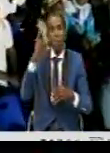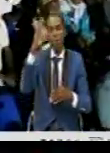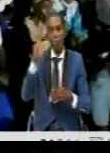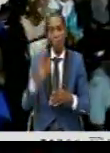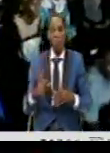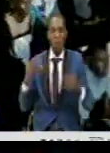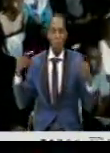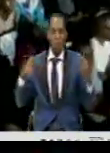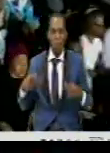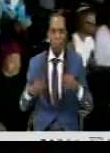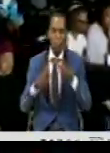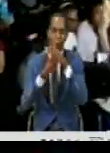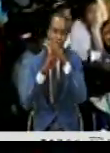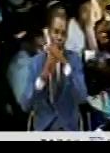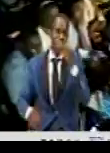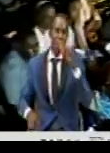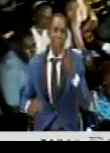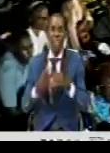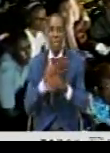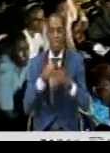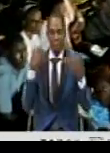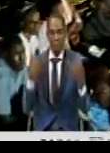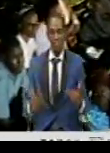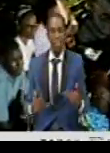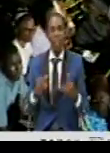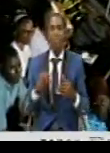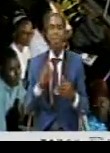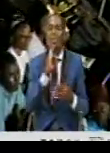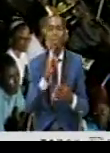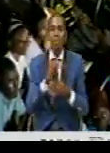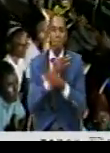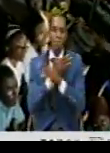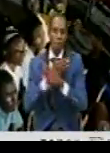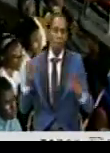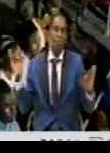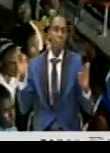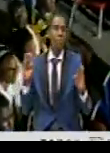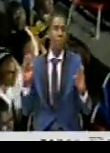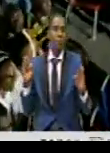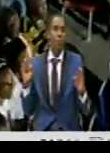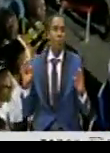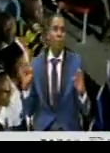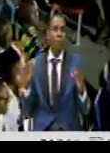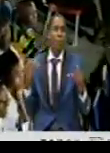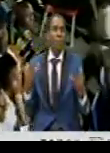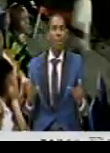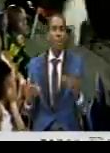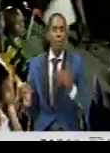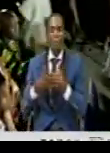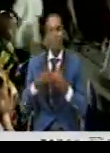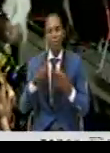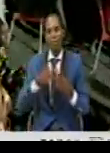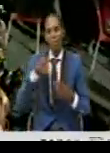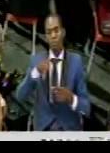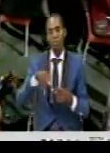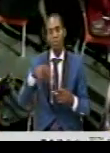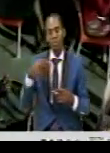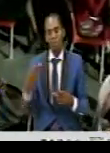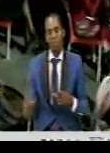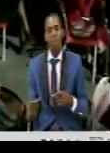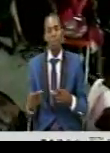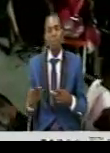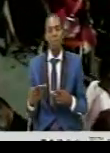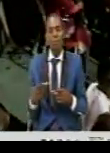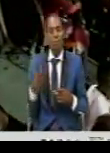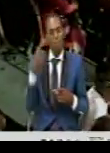the prayers of the man of God, the pain disappeared. And right now, he is free. Praise the Lord.